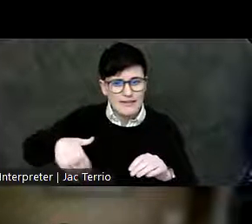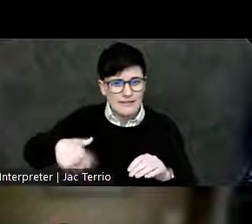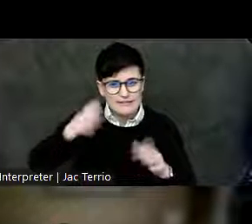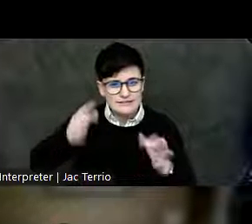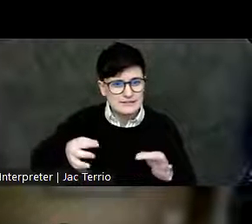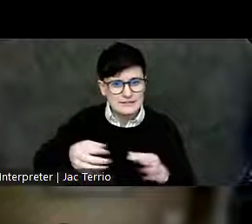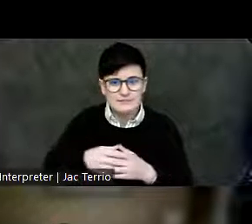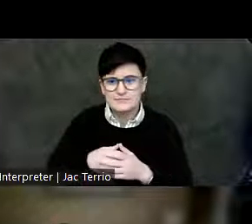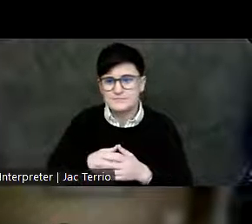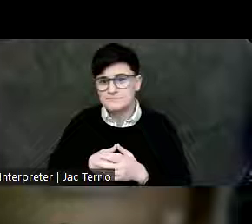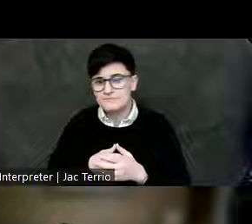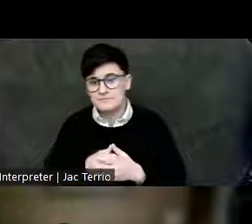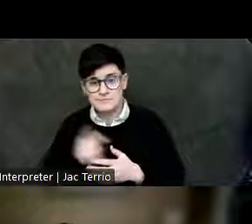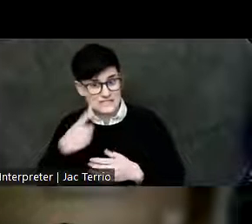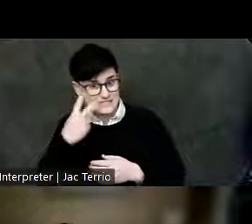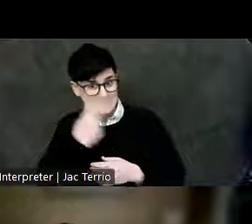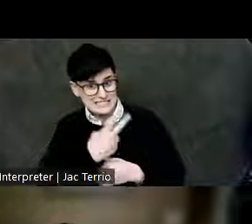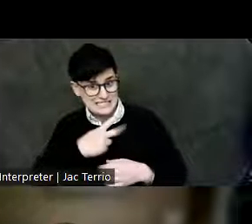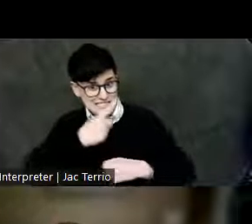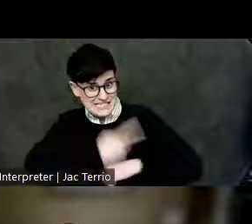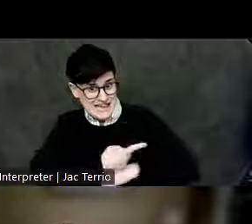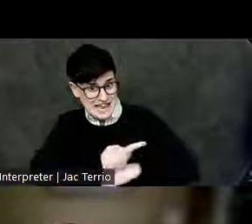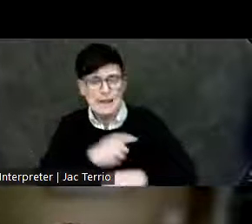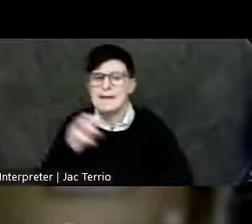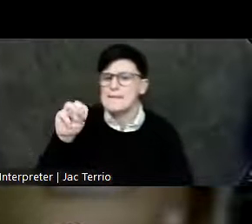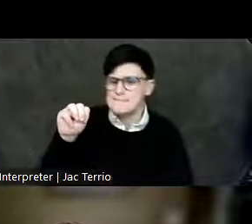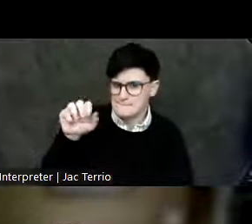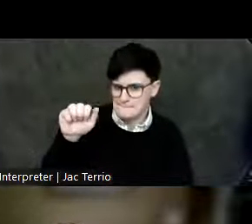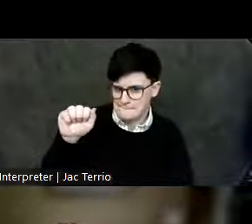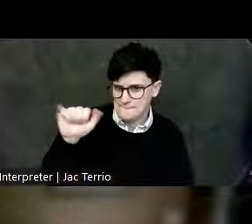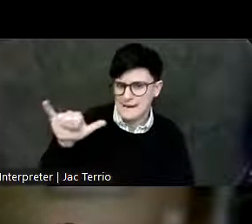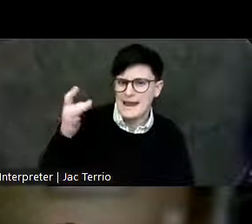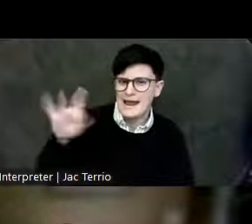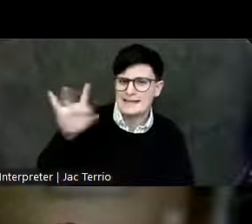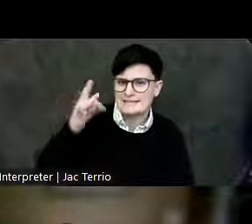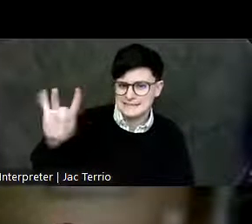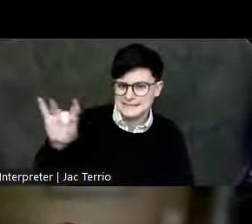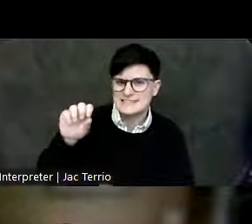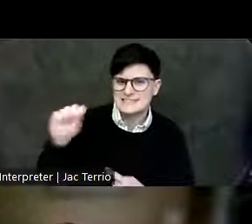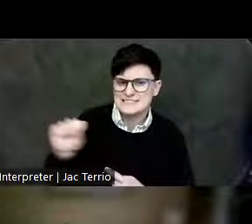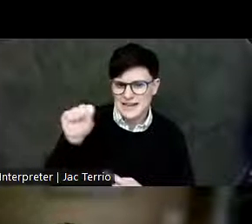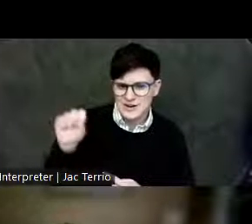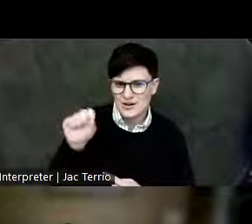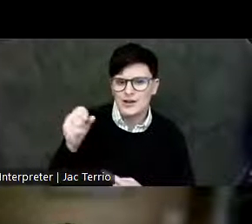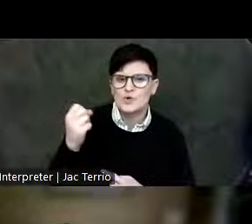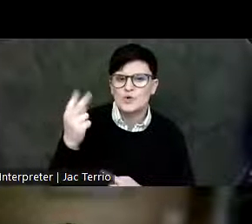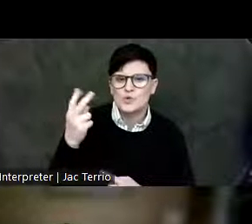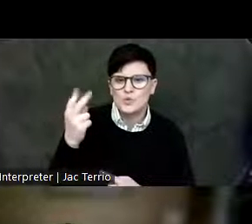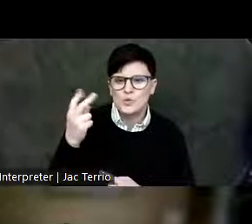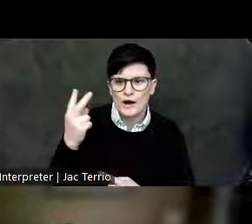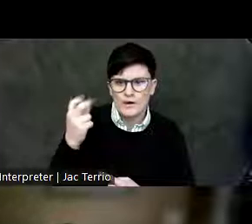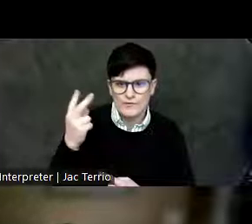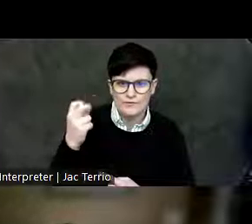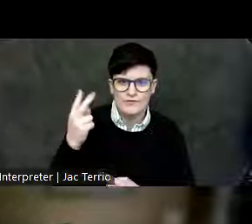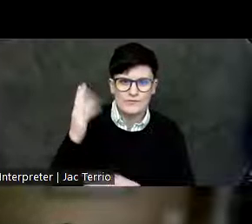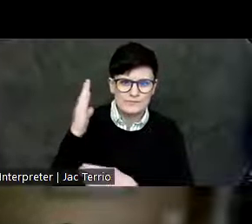there? So May 18th, Saturday, May 18th at 12 p.m. 5th annual Walk and Roll for